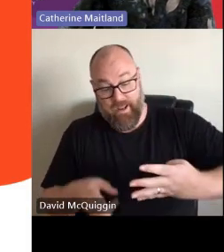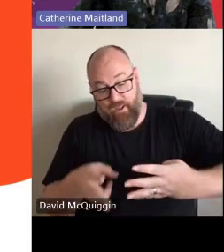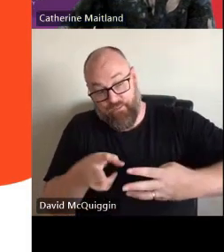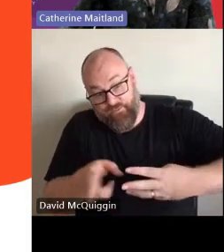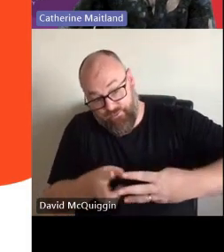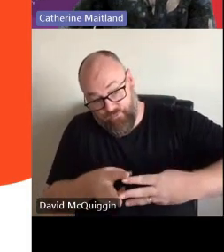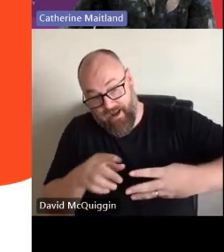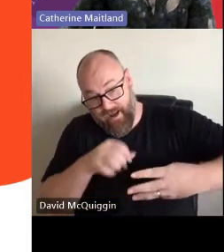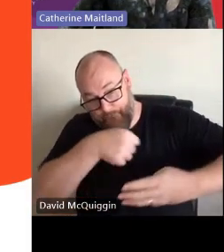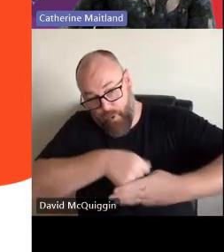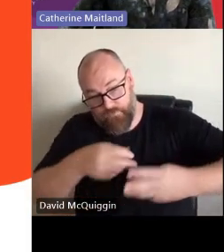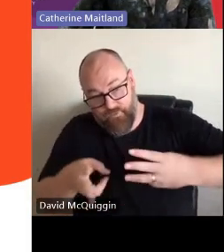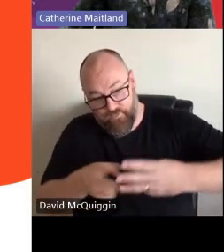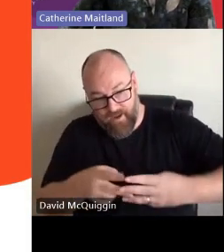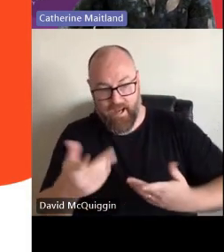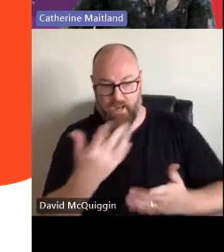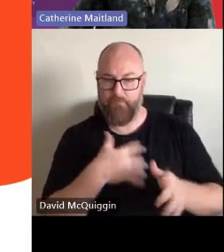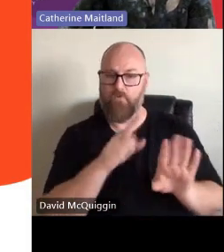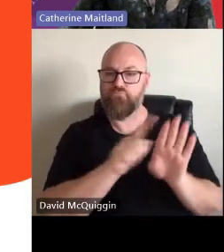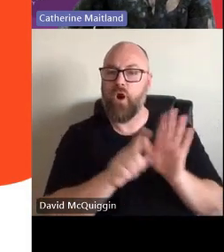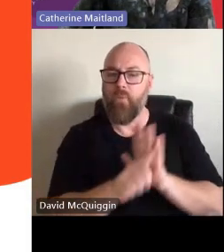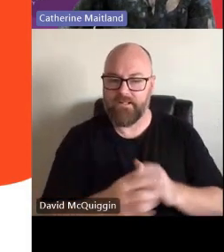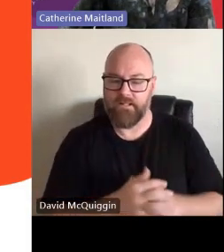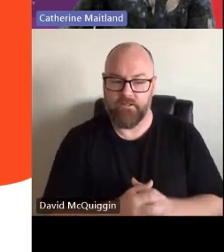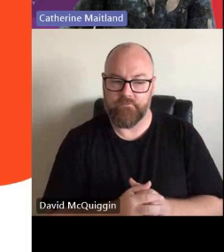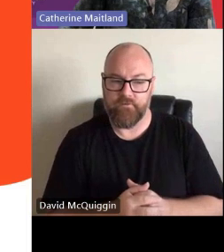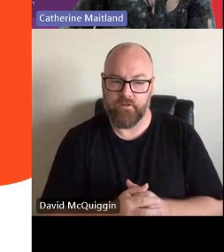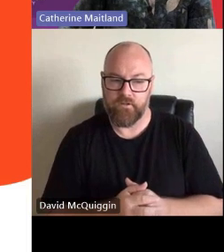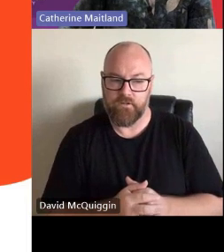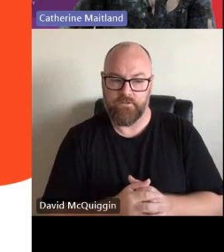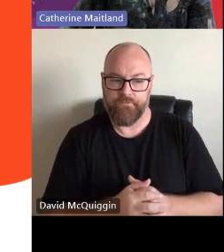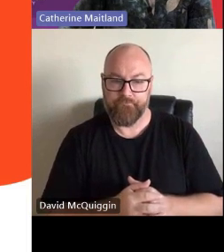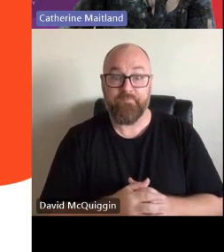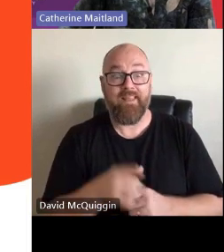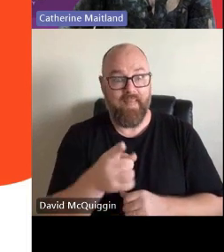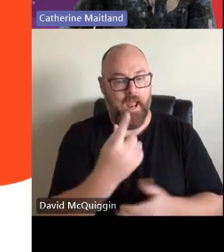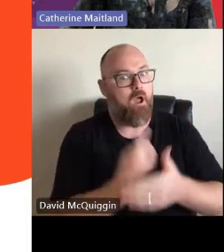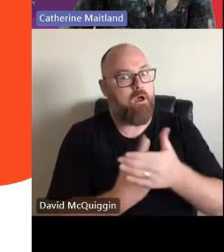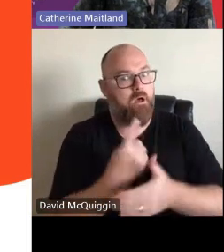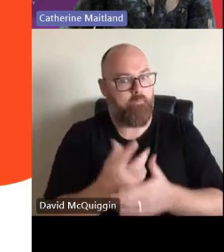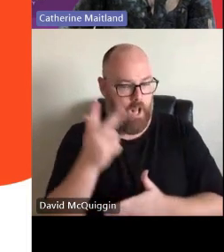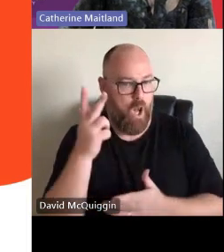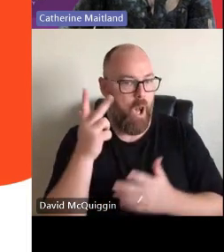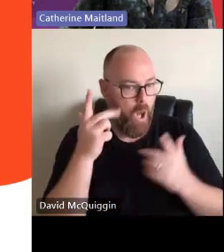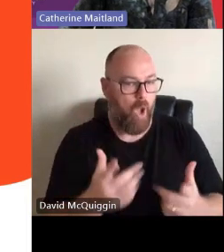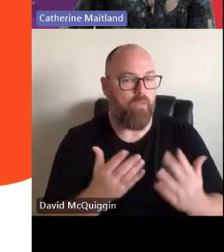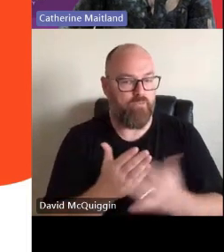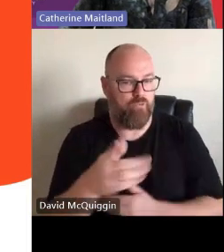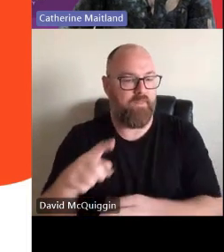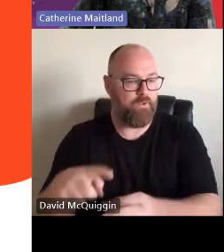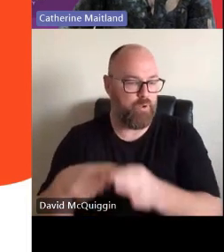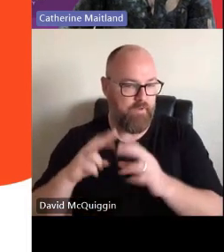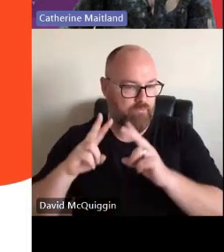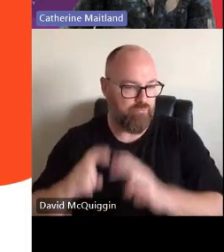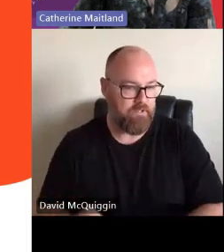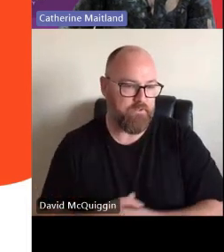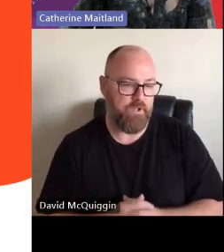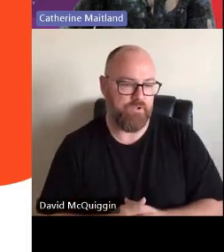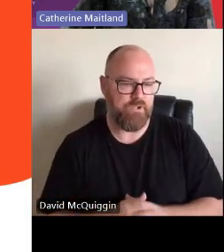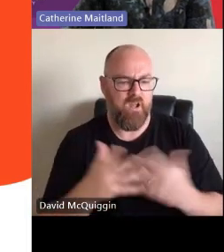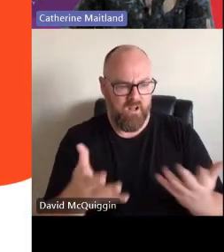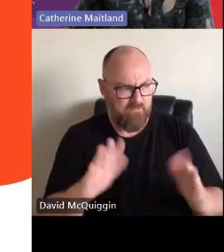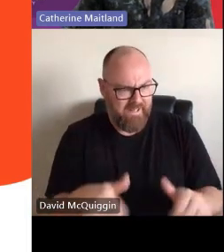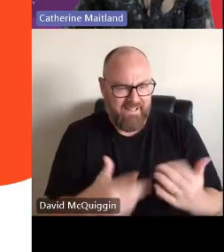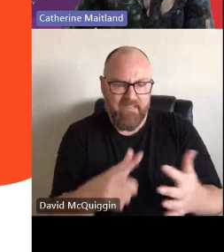proactive. And this came up, these next three came up so much. Provide examples of common adjustments that